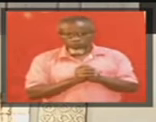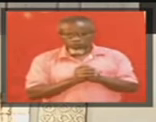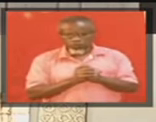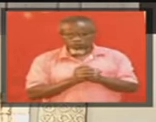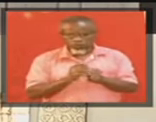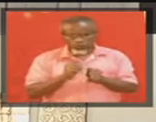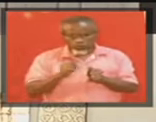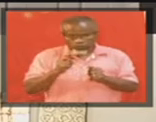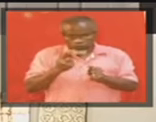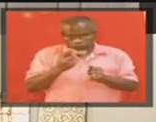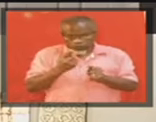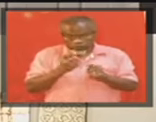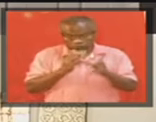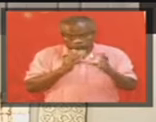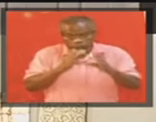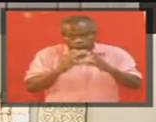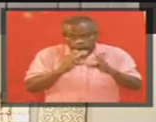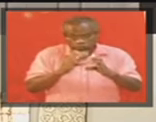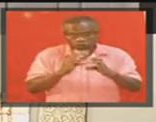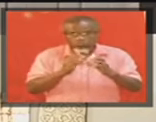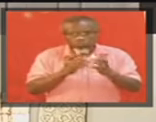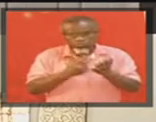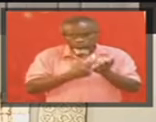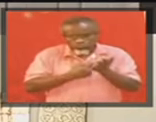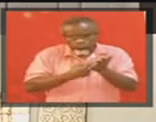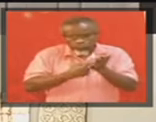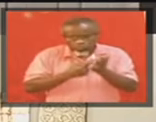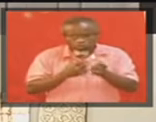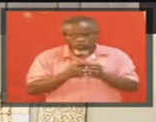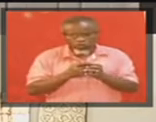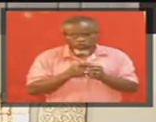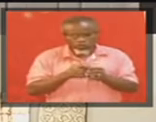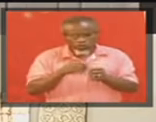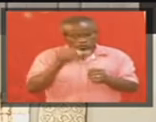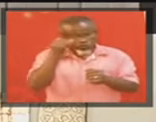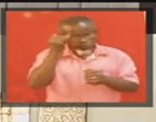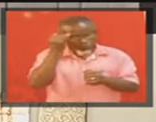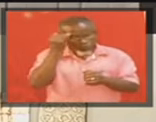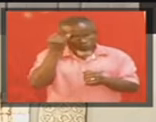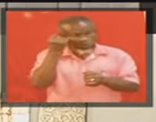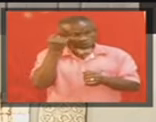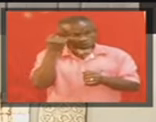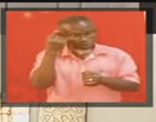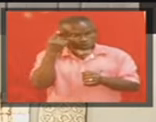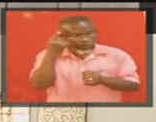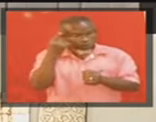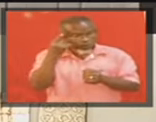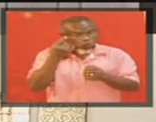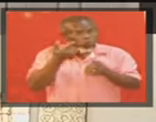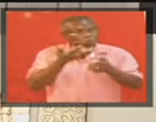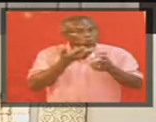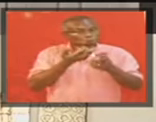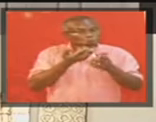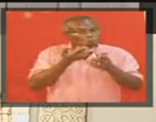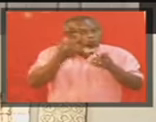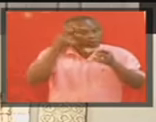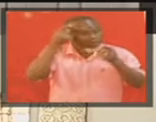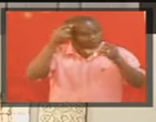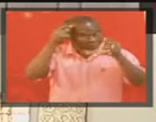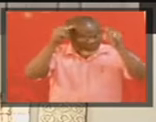initial conversation is to let the individual know that this is the result that you have got, and then to try and find out from that